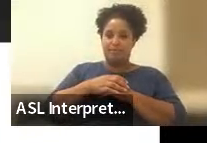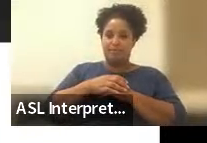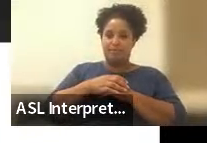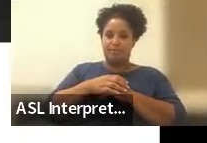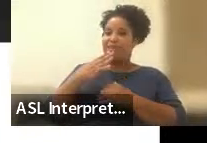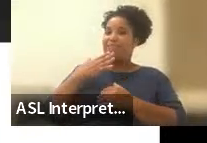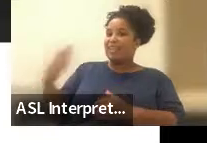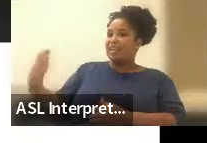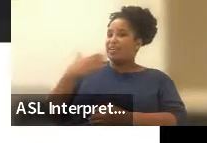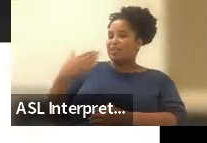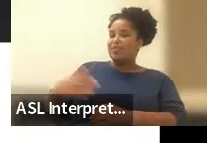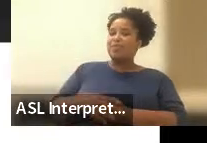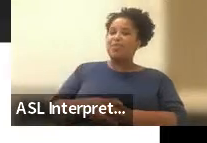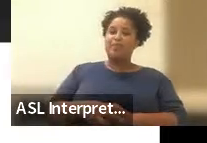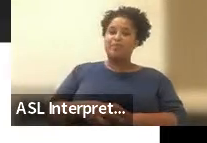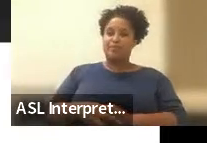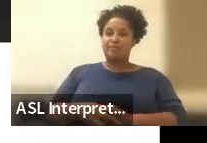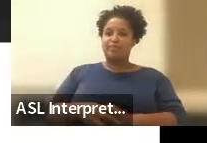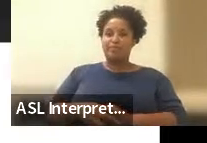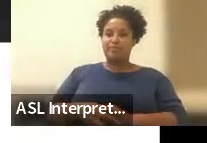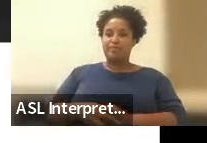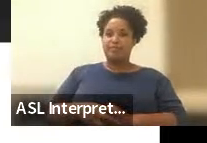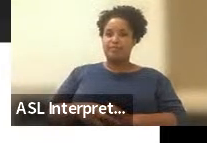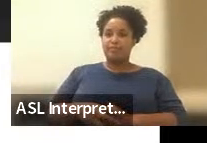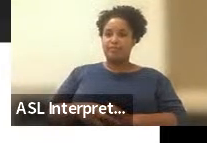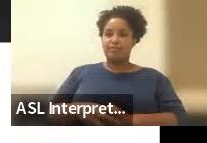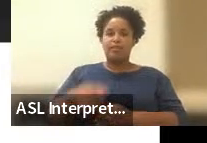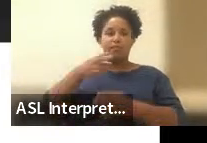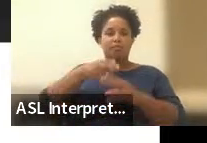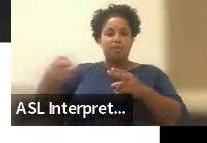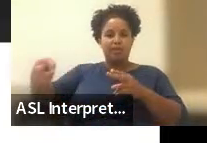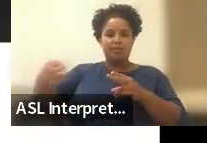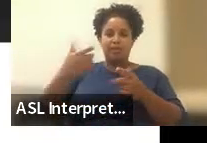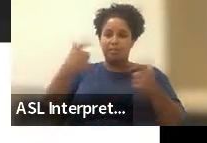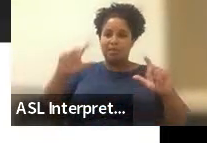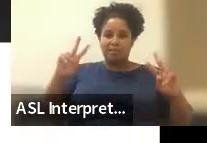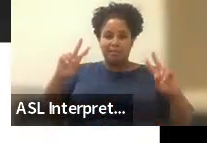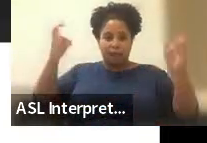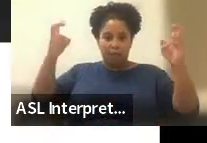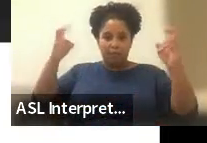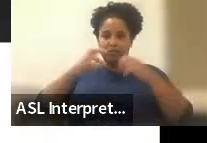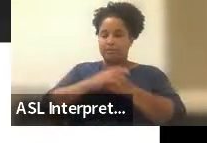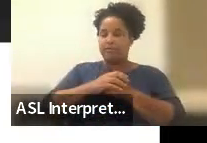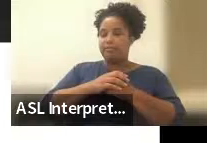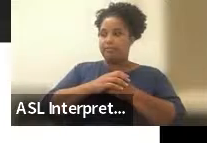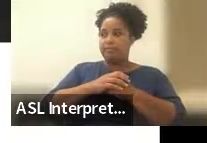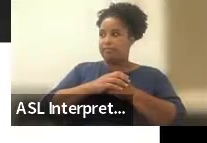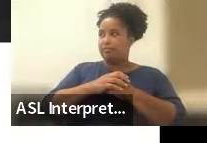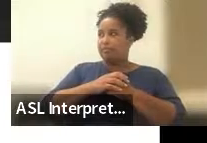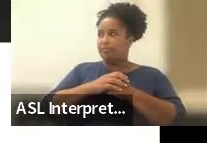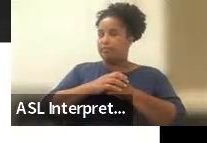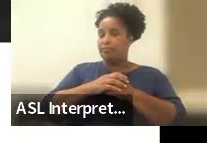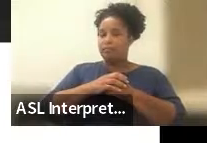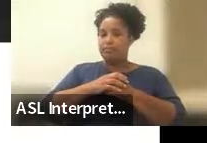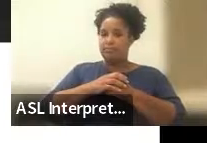Thank you. So just very brief, this is a big topic, but the